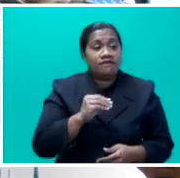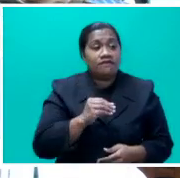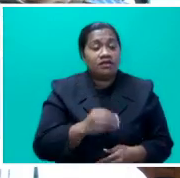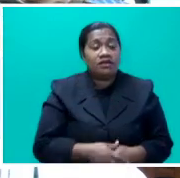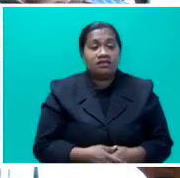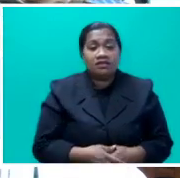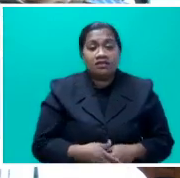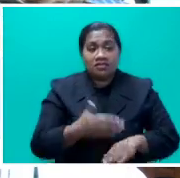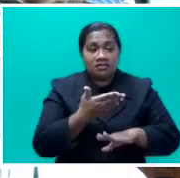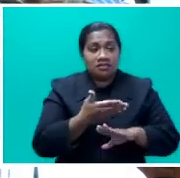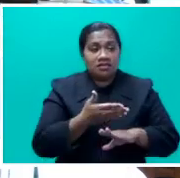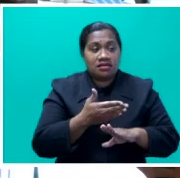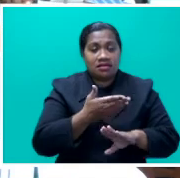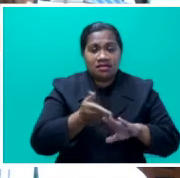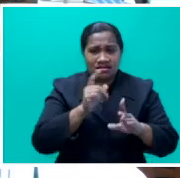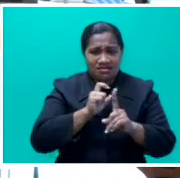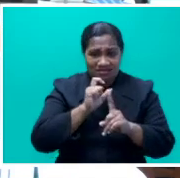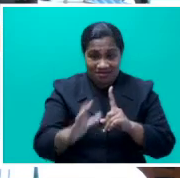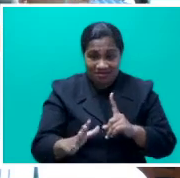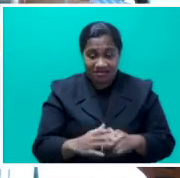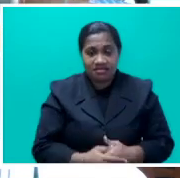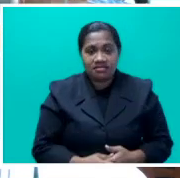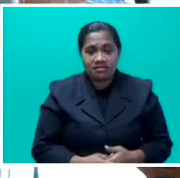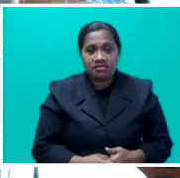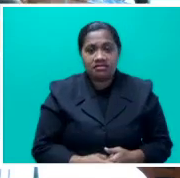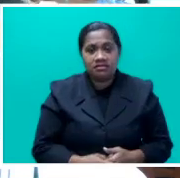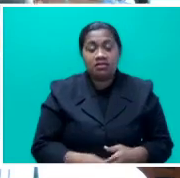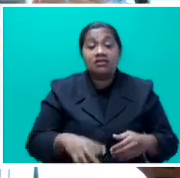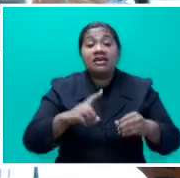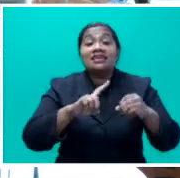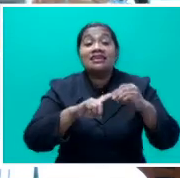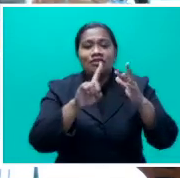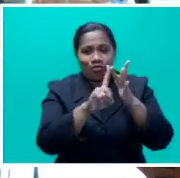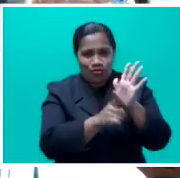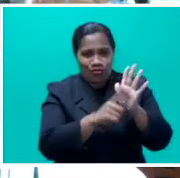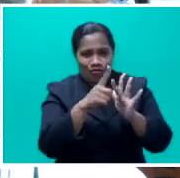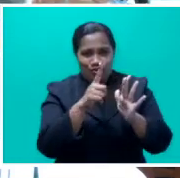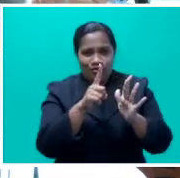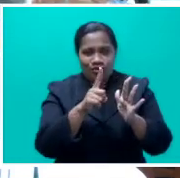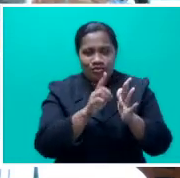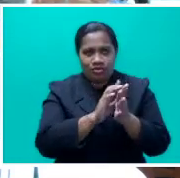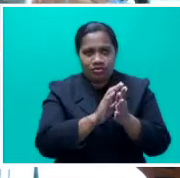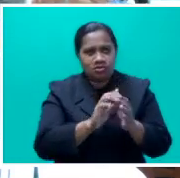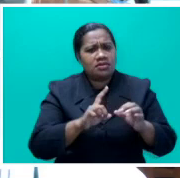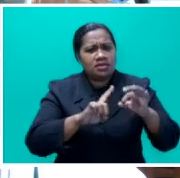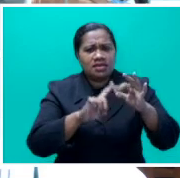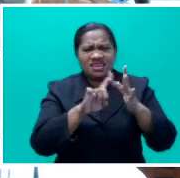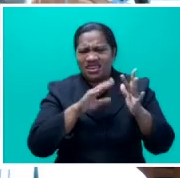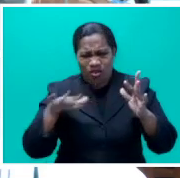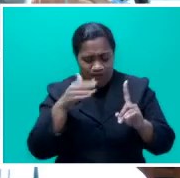Gillion as the Commissioner of Police, and I take this opportunity to congratulate him and